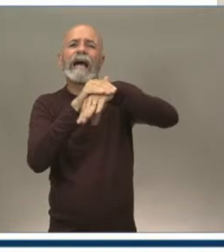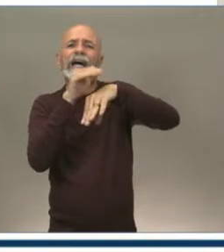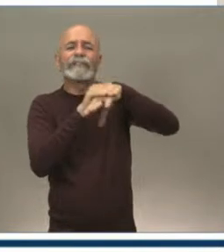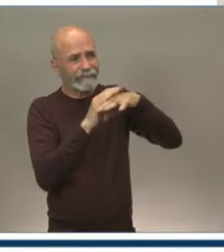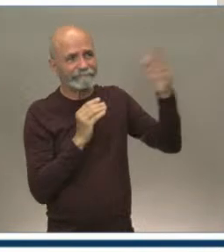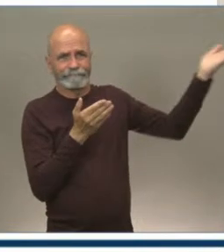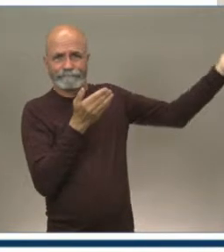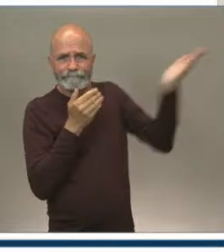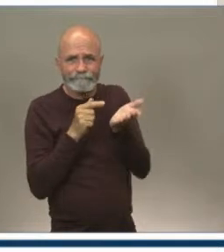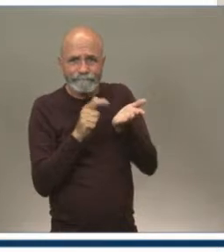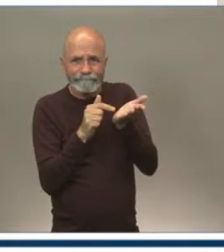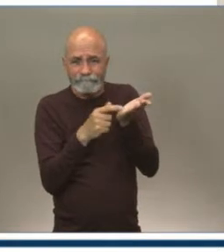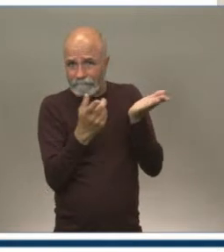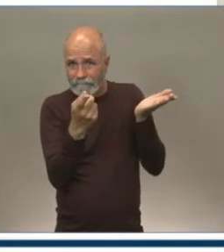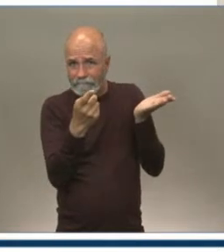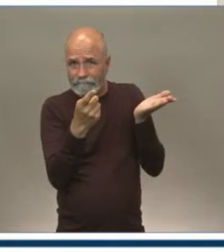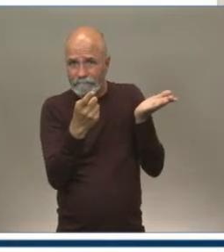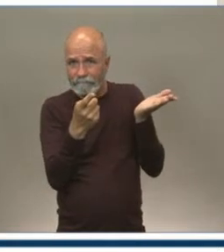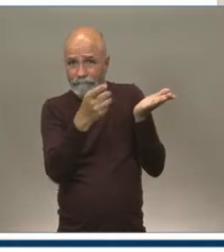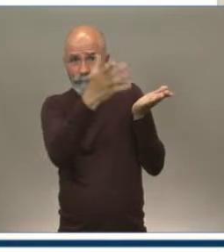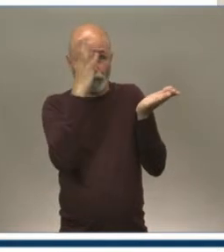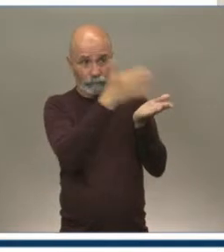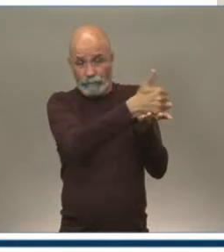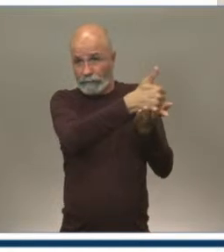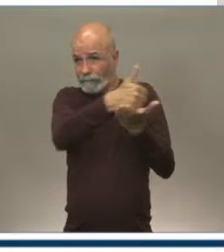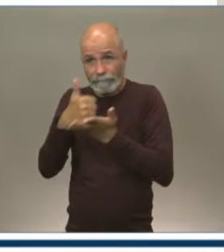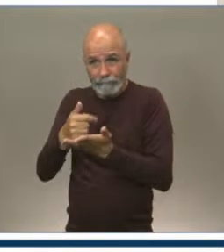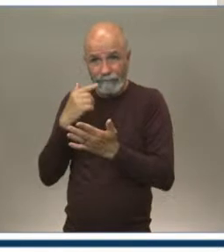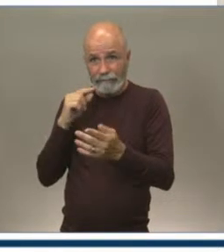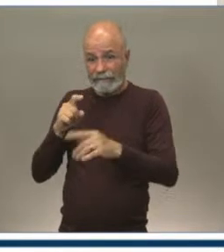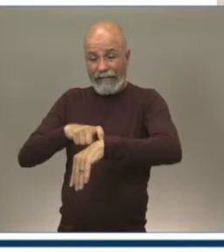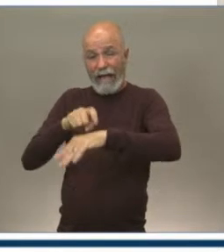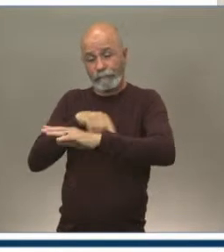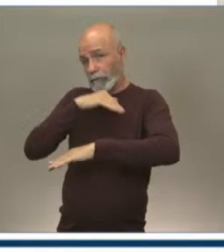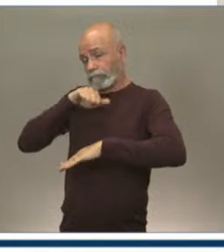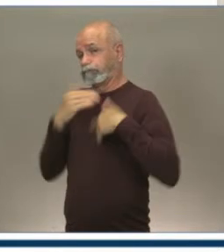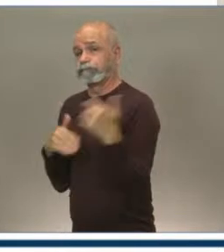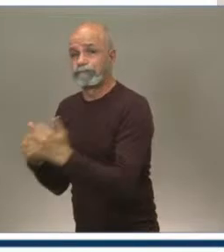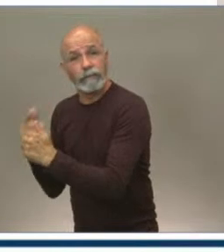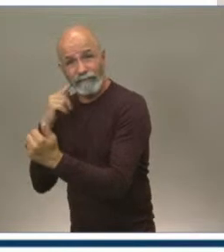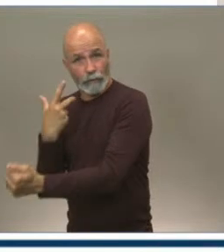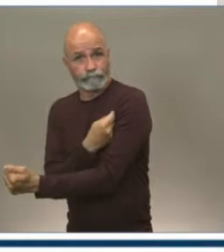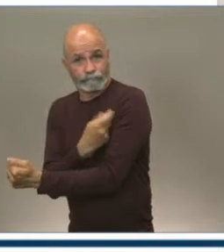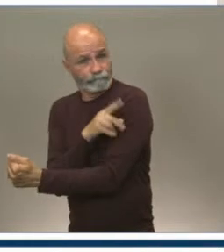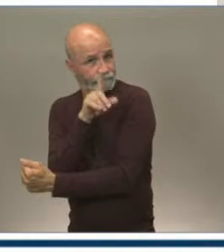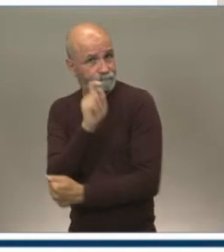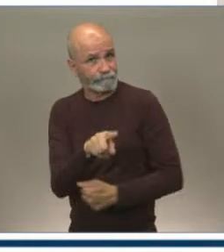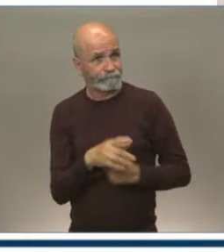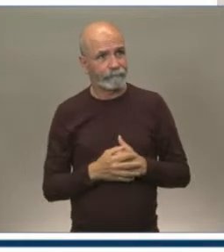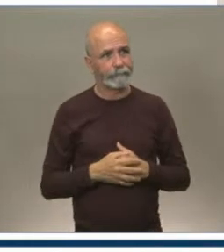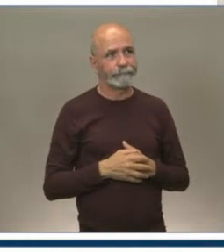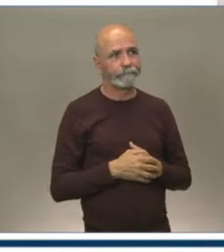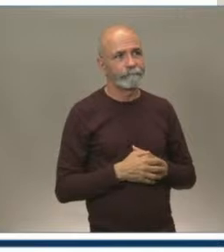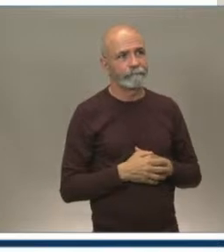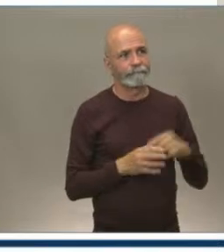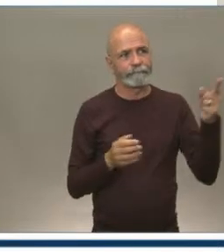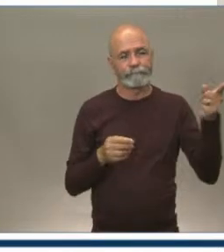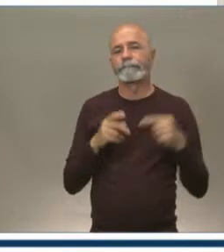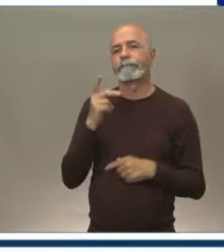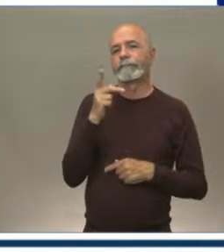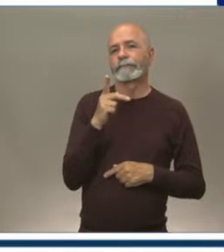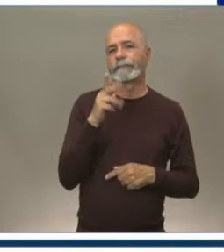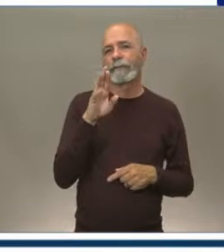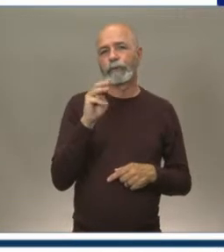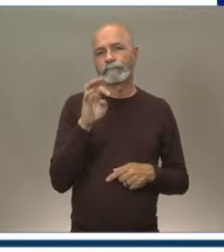if anything, do to the timeline that Dr. Strang has set out in terms of the vaccine schedule? Thanks for